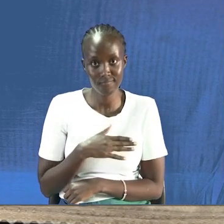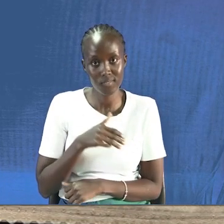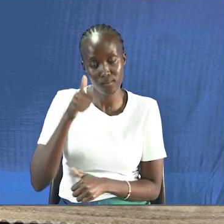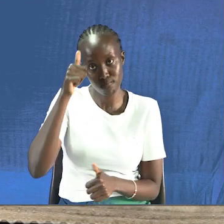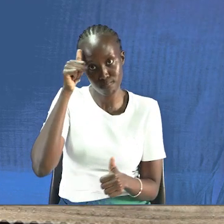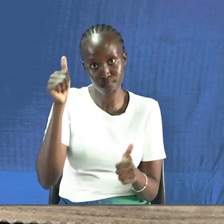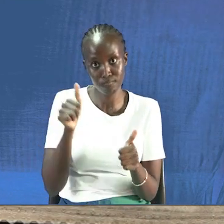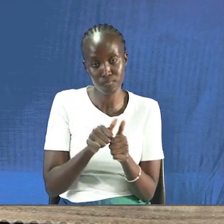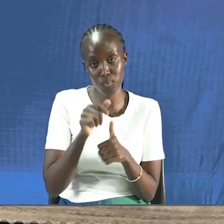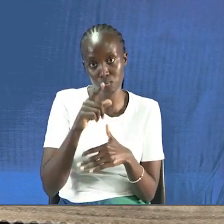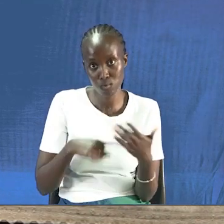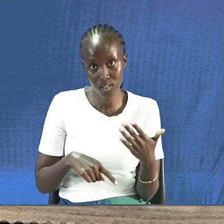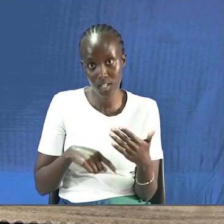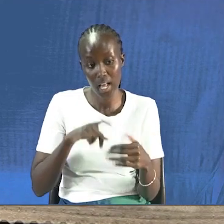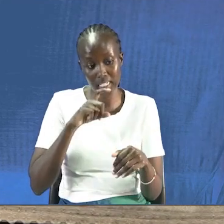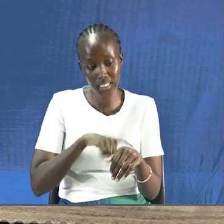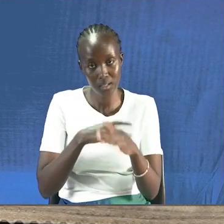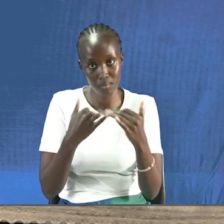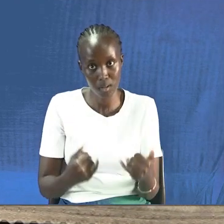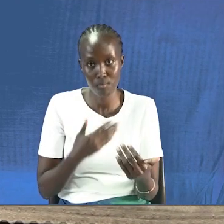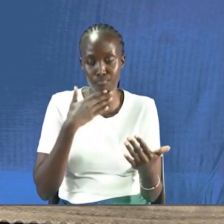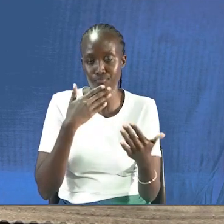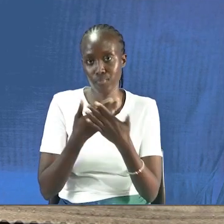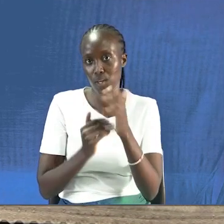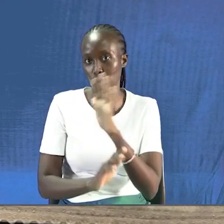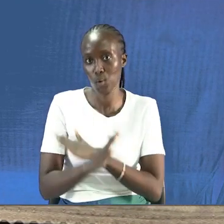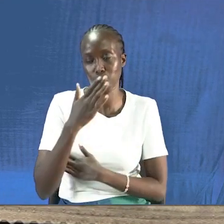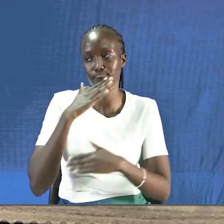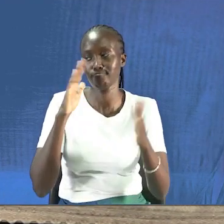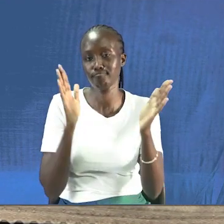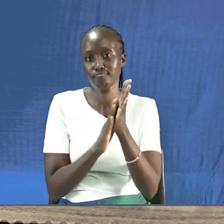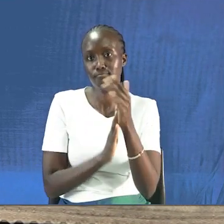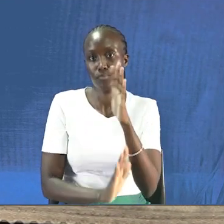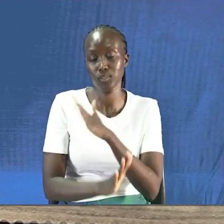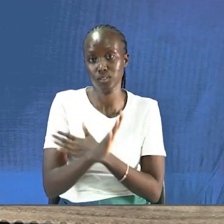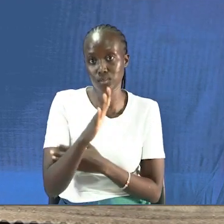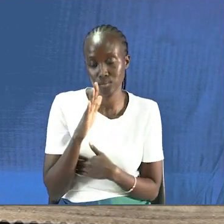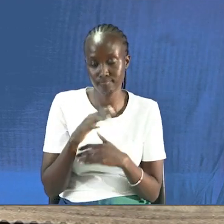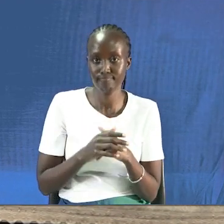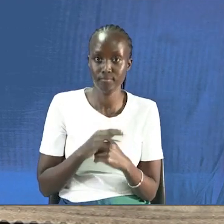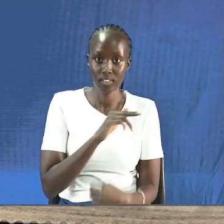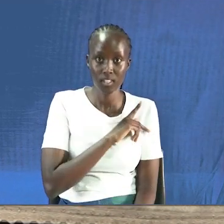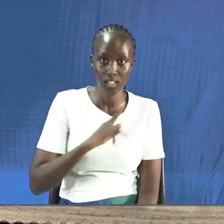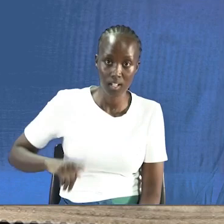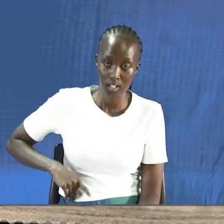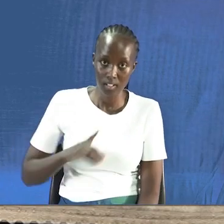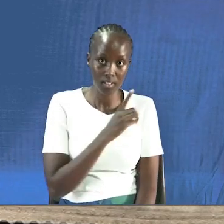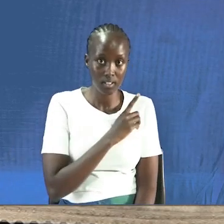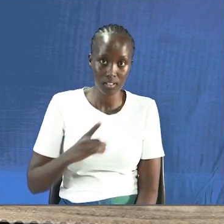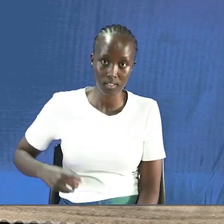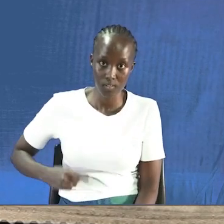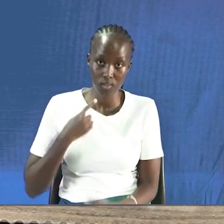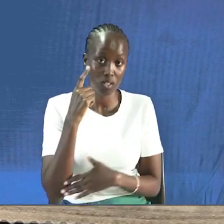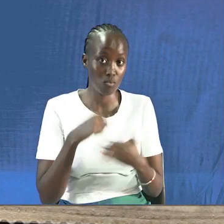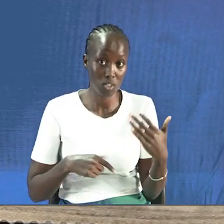year be a time of thanksgiving, be a time of praise. You know, David, he said that I was young